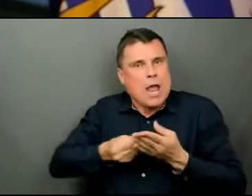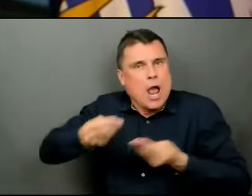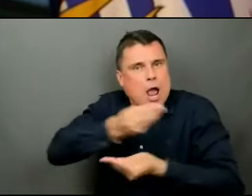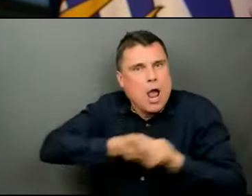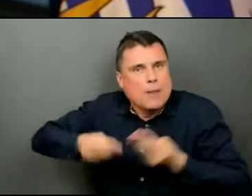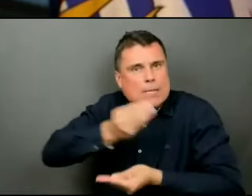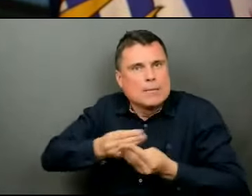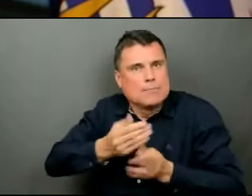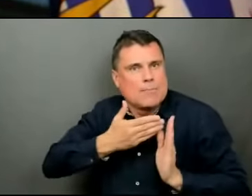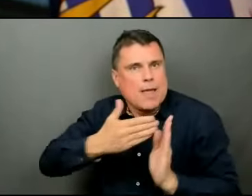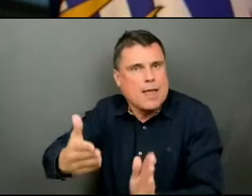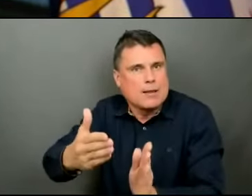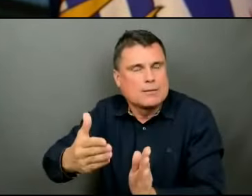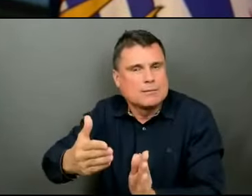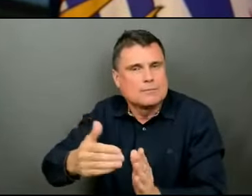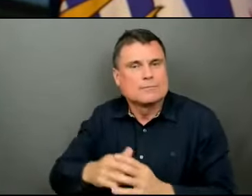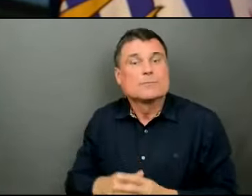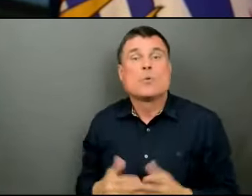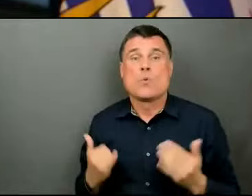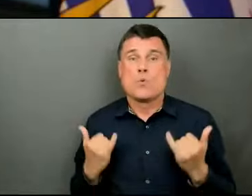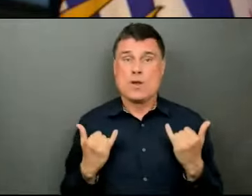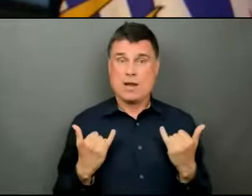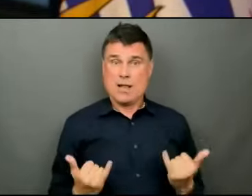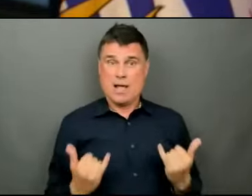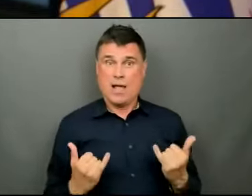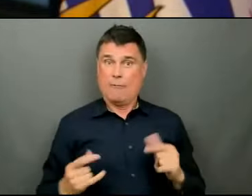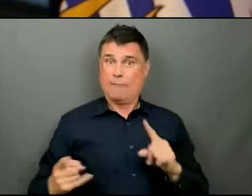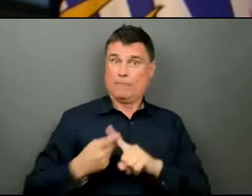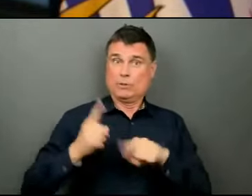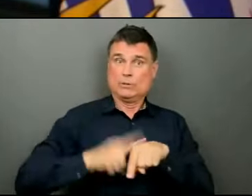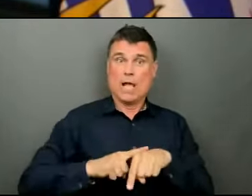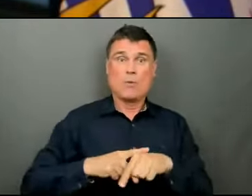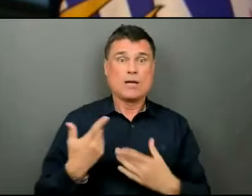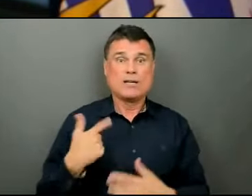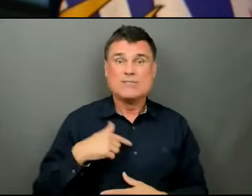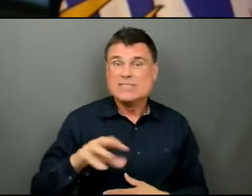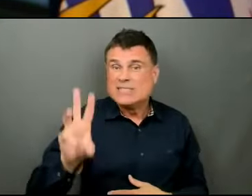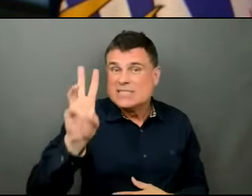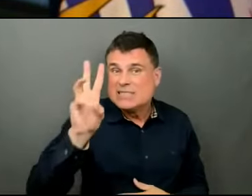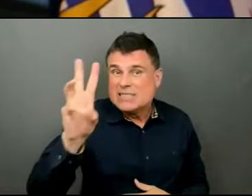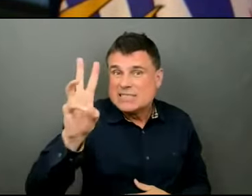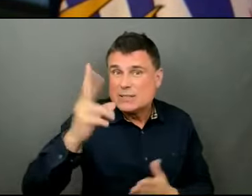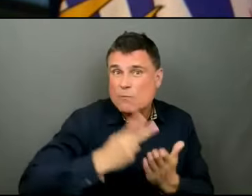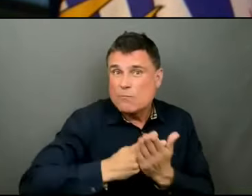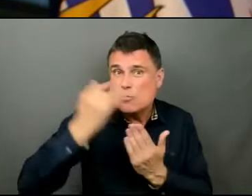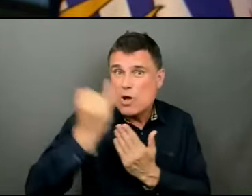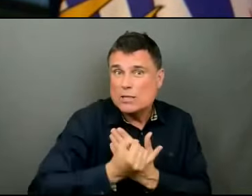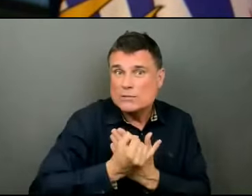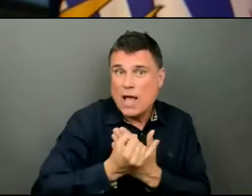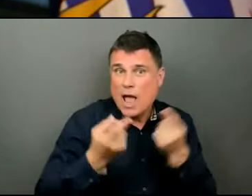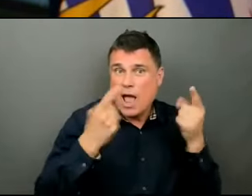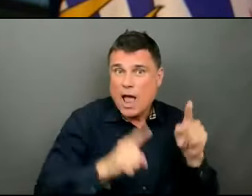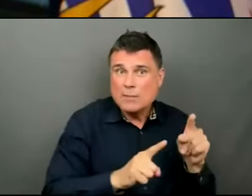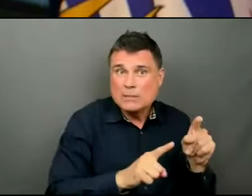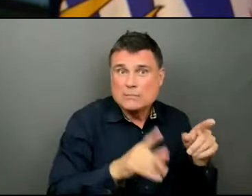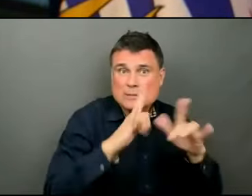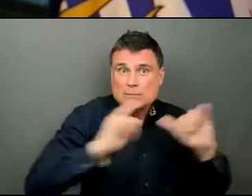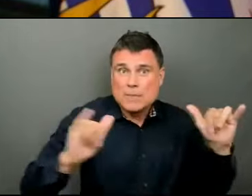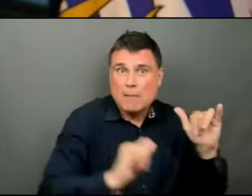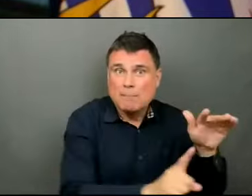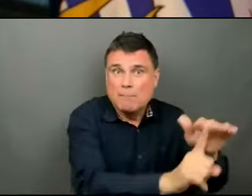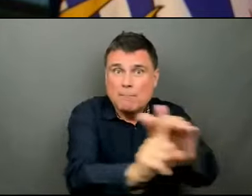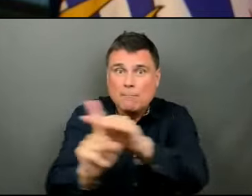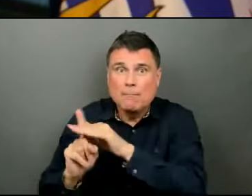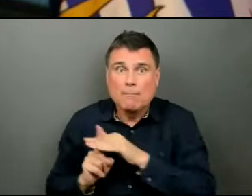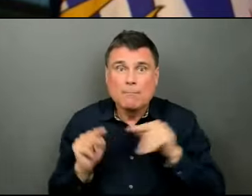my ministry now has six concurrent major projects on the go that will help support the safe and efficient movement of people and